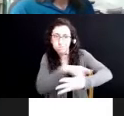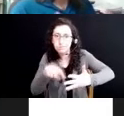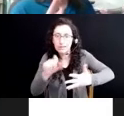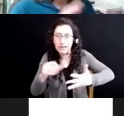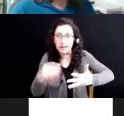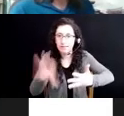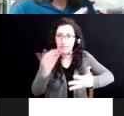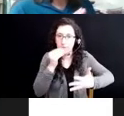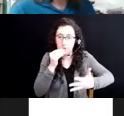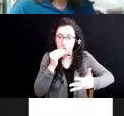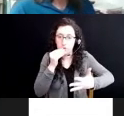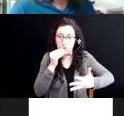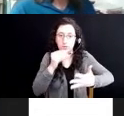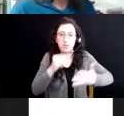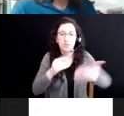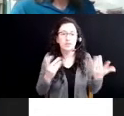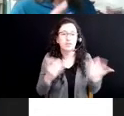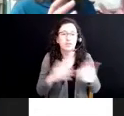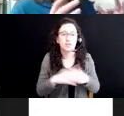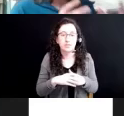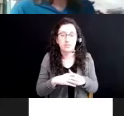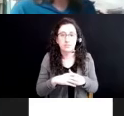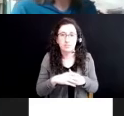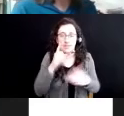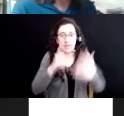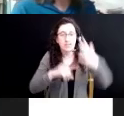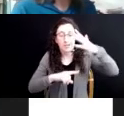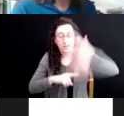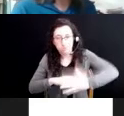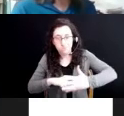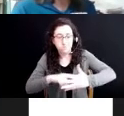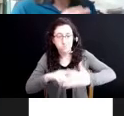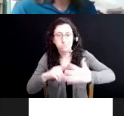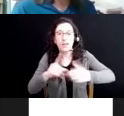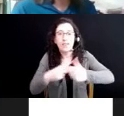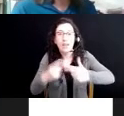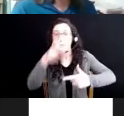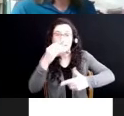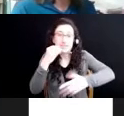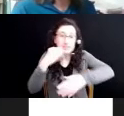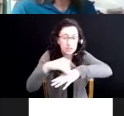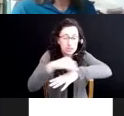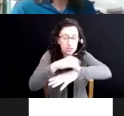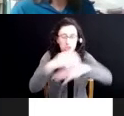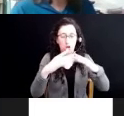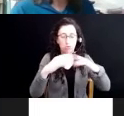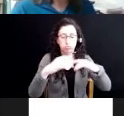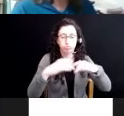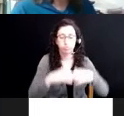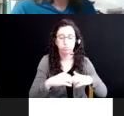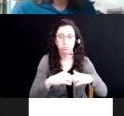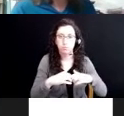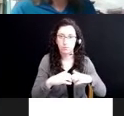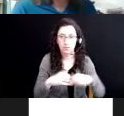because those snags and logs are being decomposed by insects, which then in turn are food for